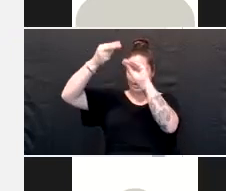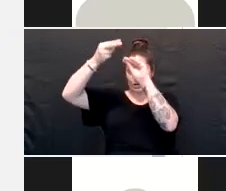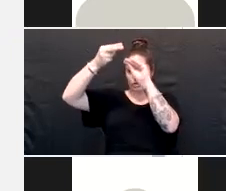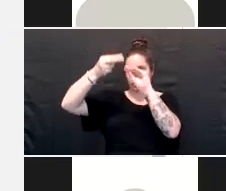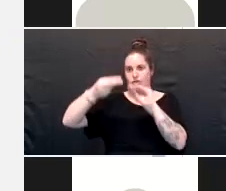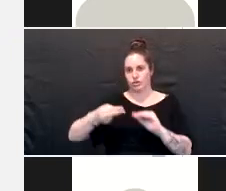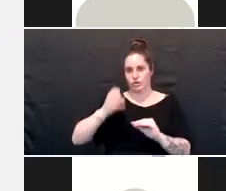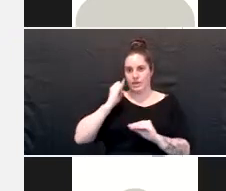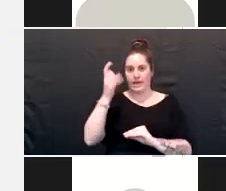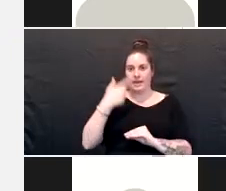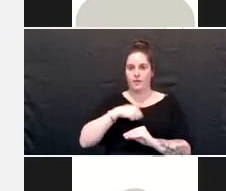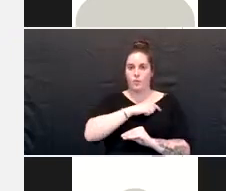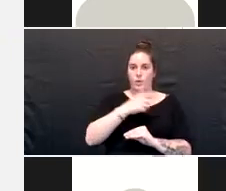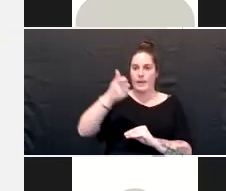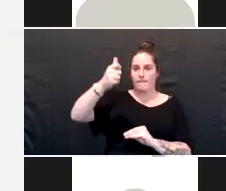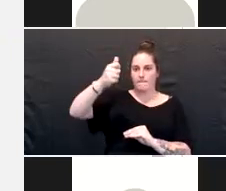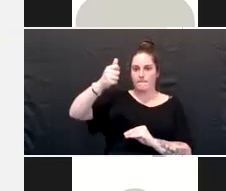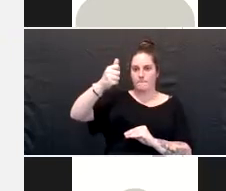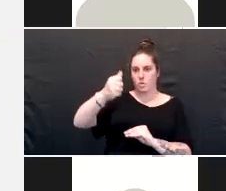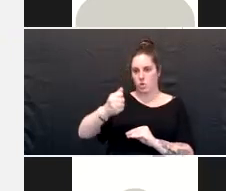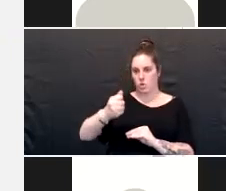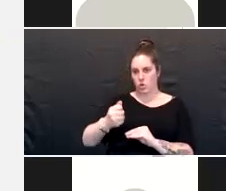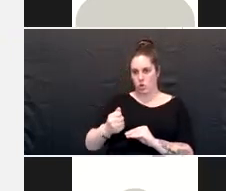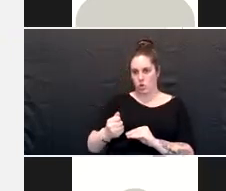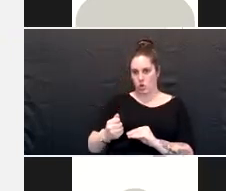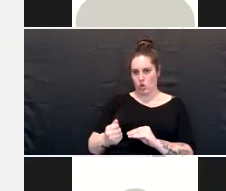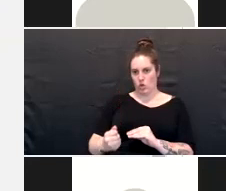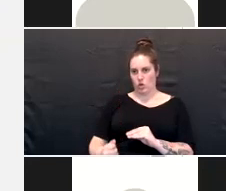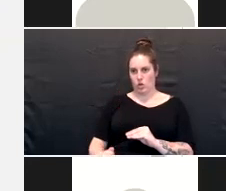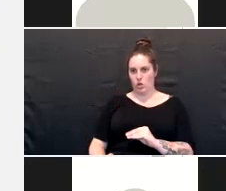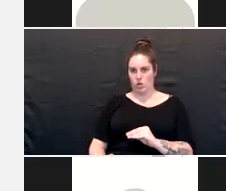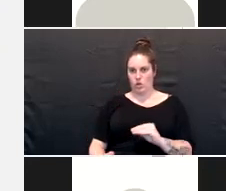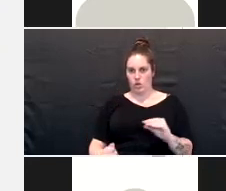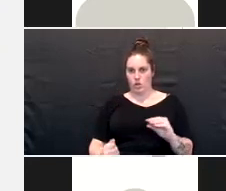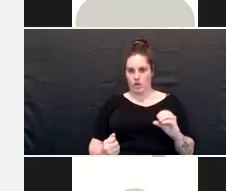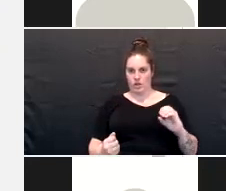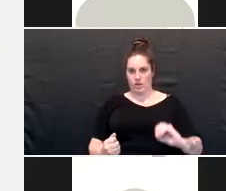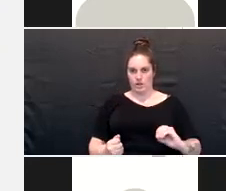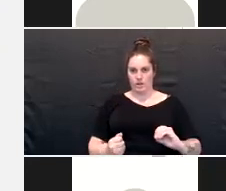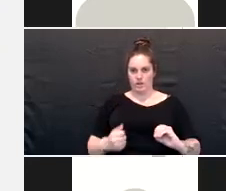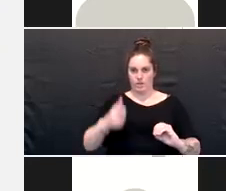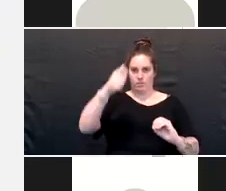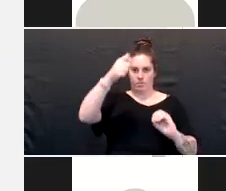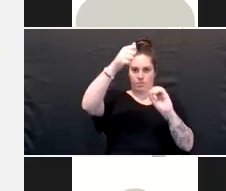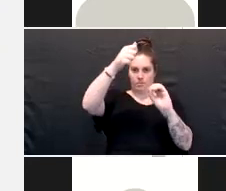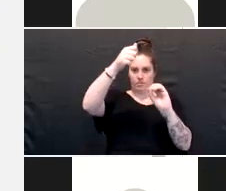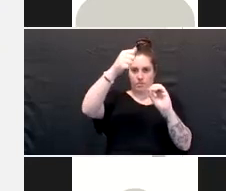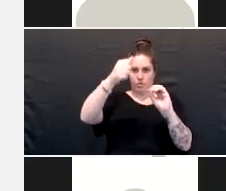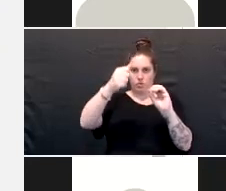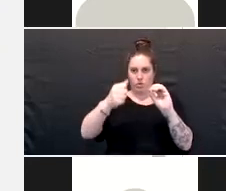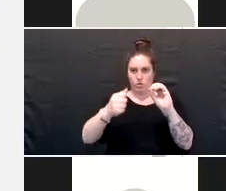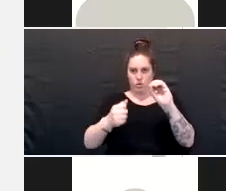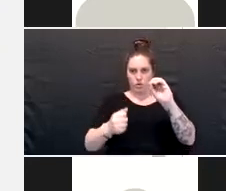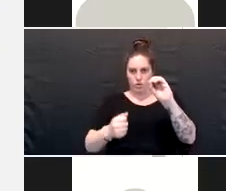we pull the bob down through a displacement d, it is going to